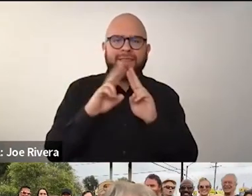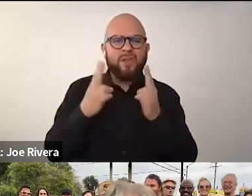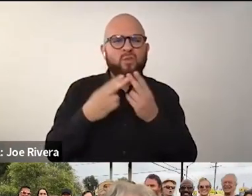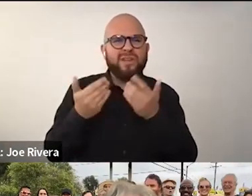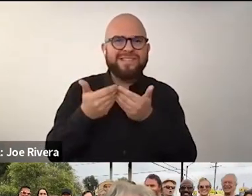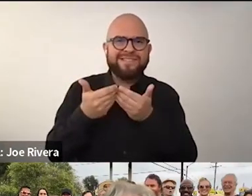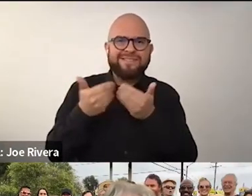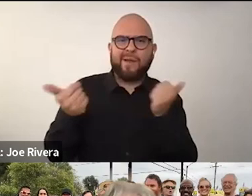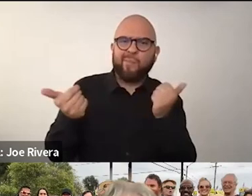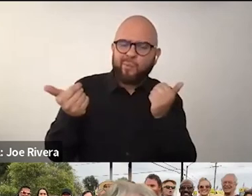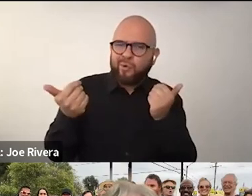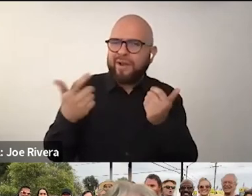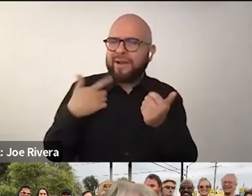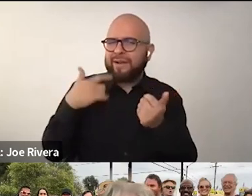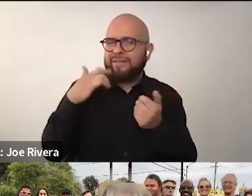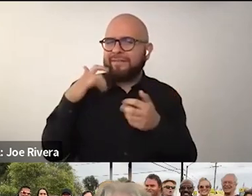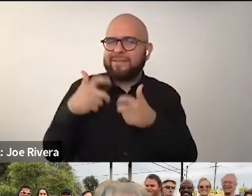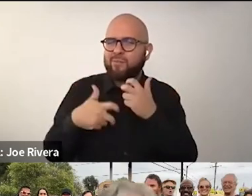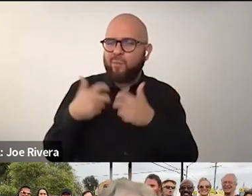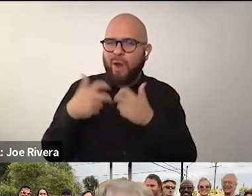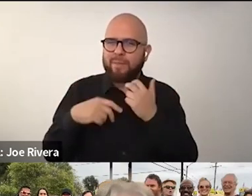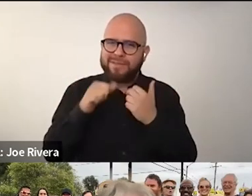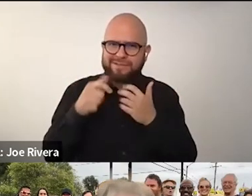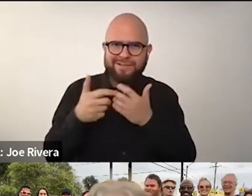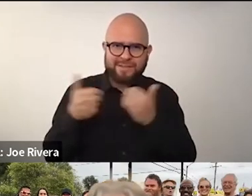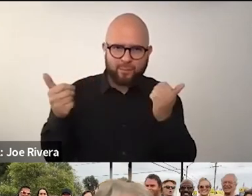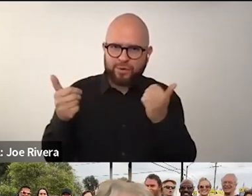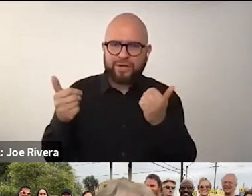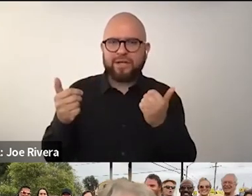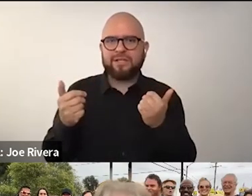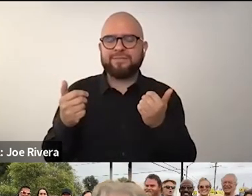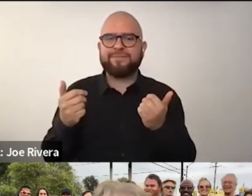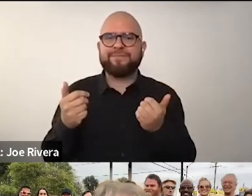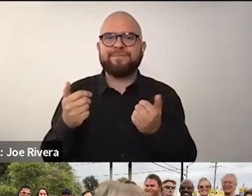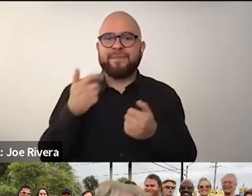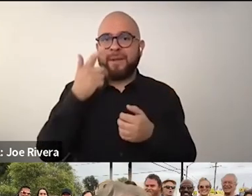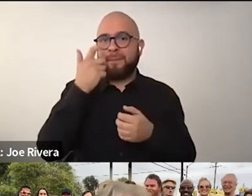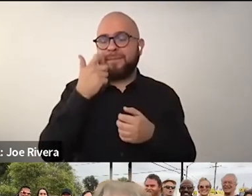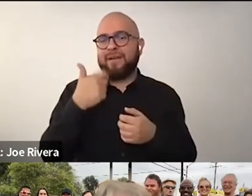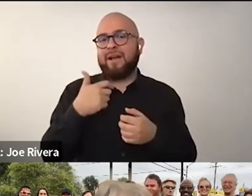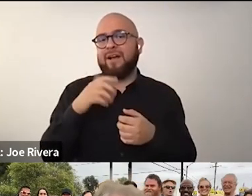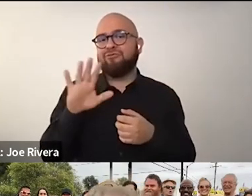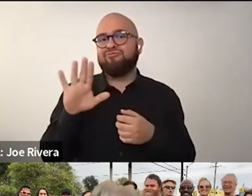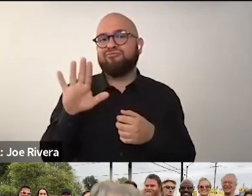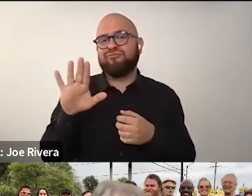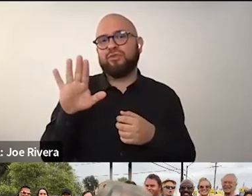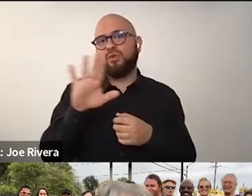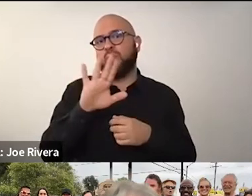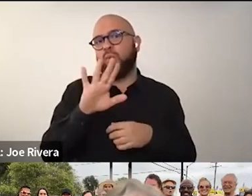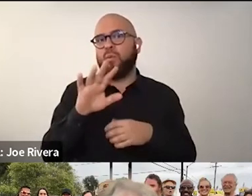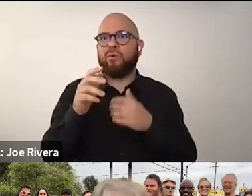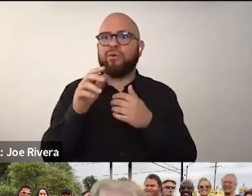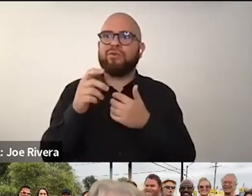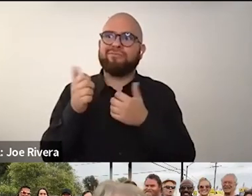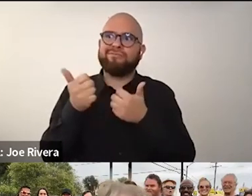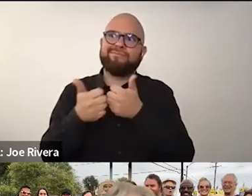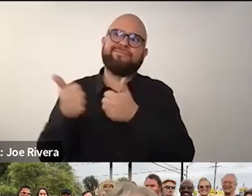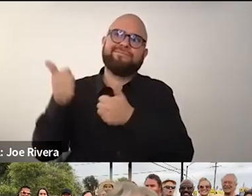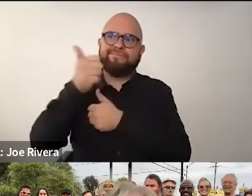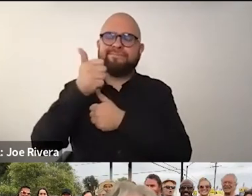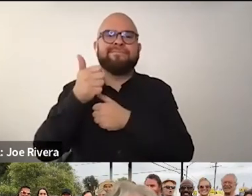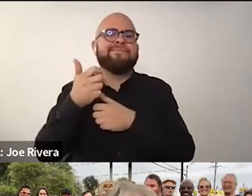problem, because also your employers try and anti-union people try to say, well, it's getting in the way of you and your